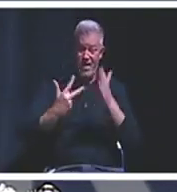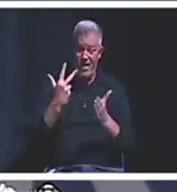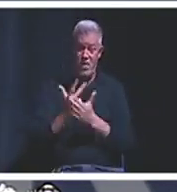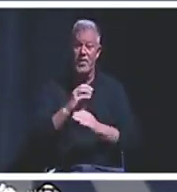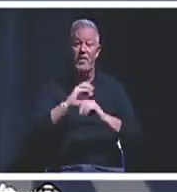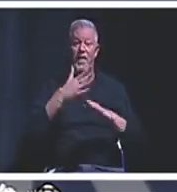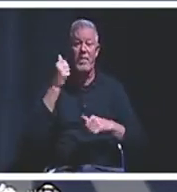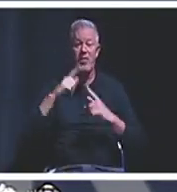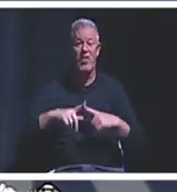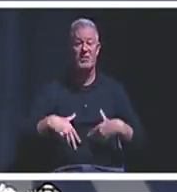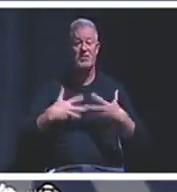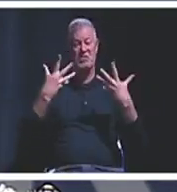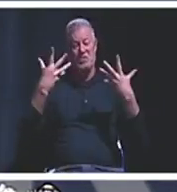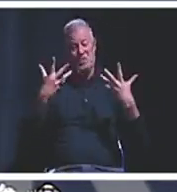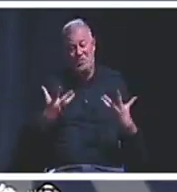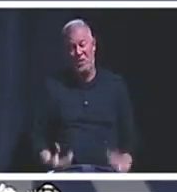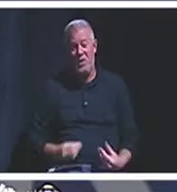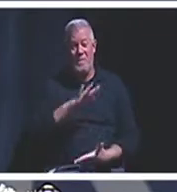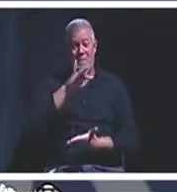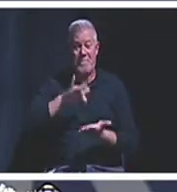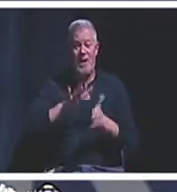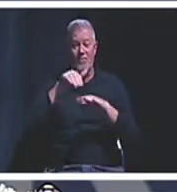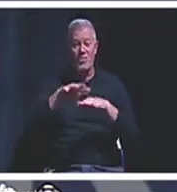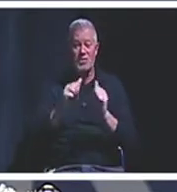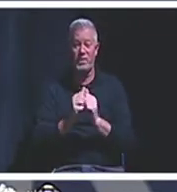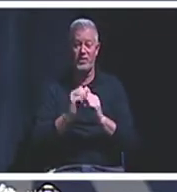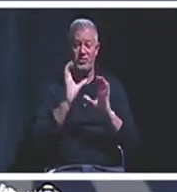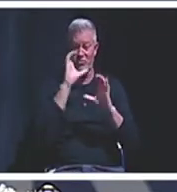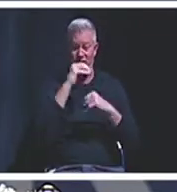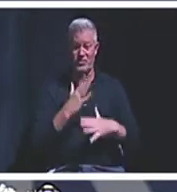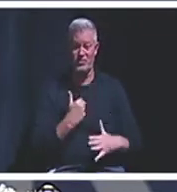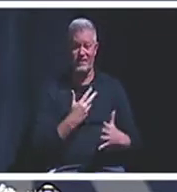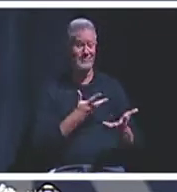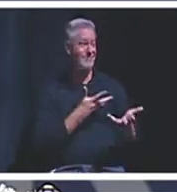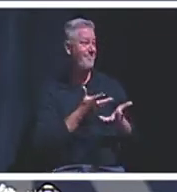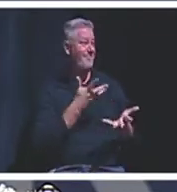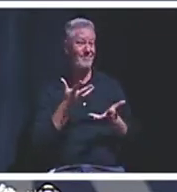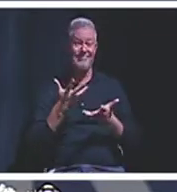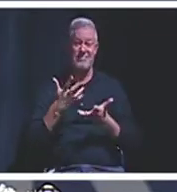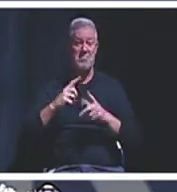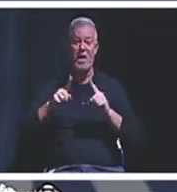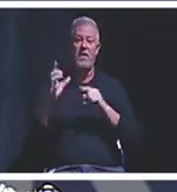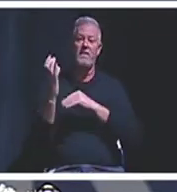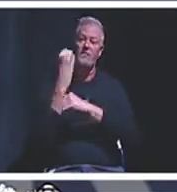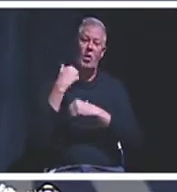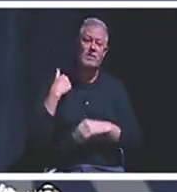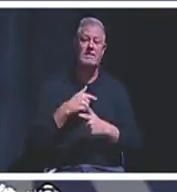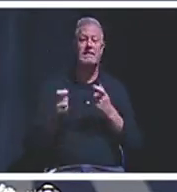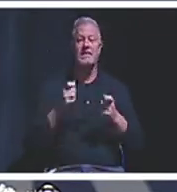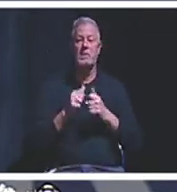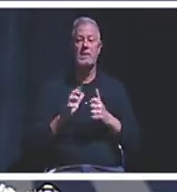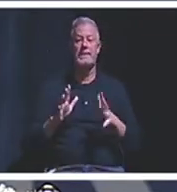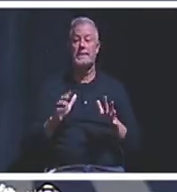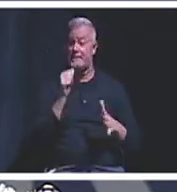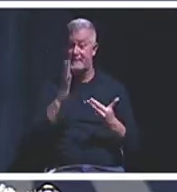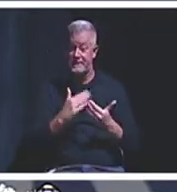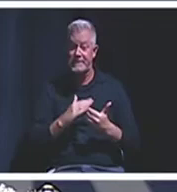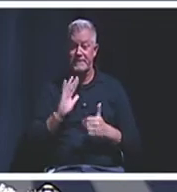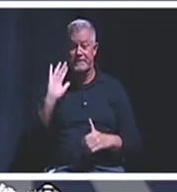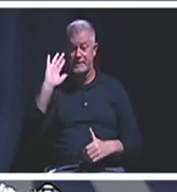being drenched in the middle of the ocean with complete strangers. But it forced us to deal with inconvenience,